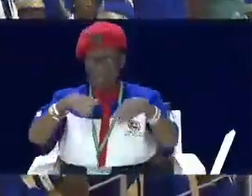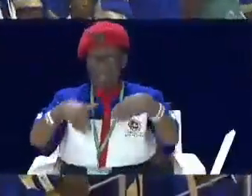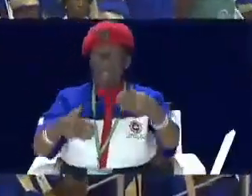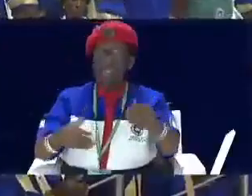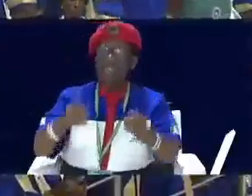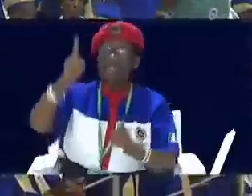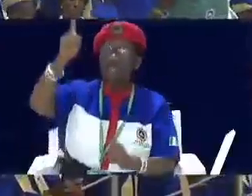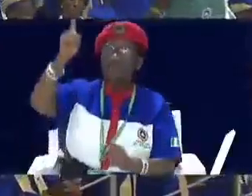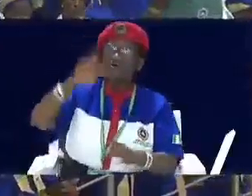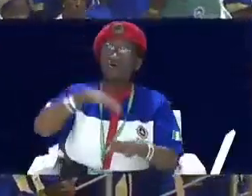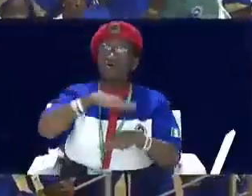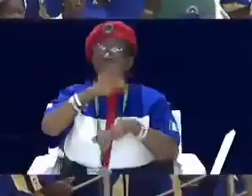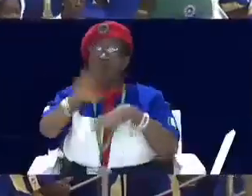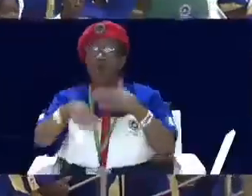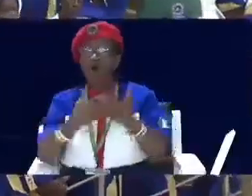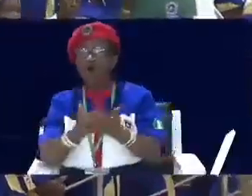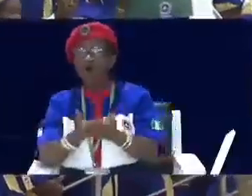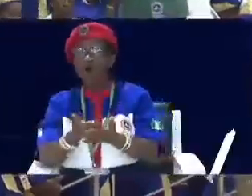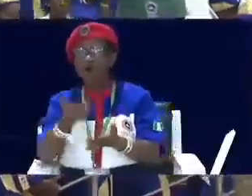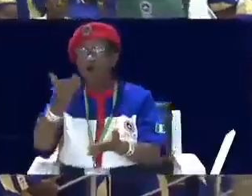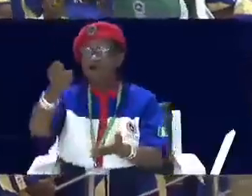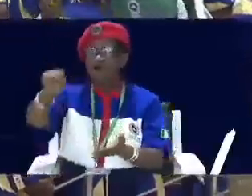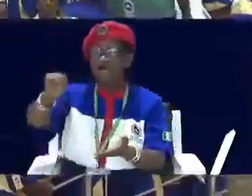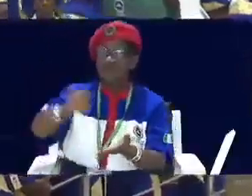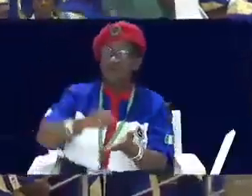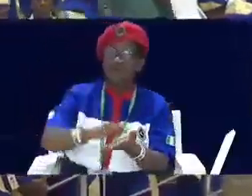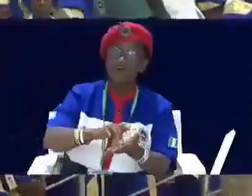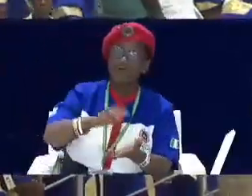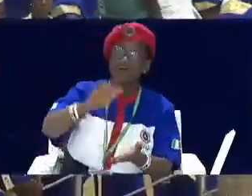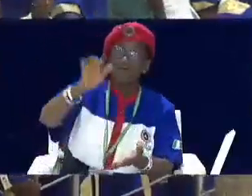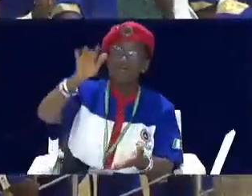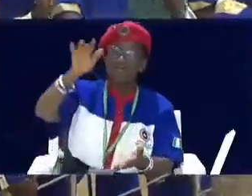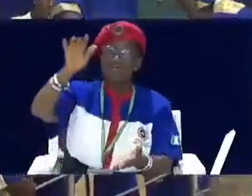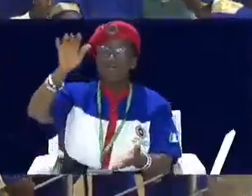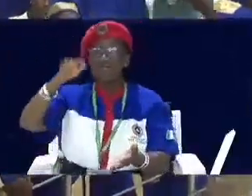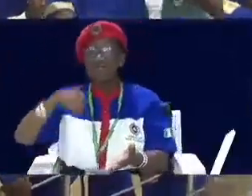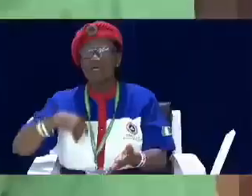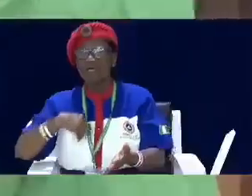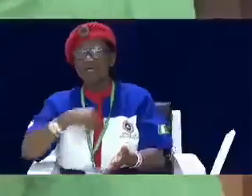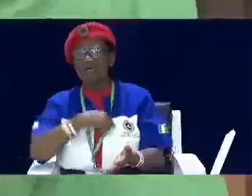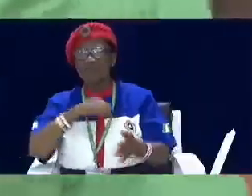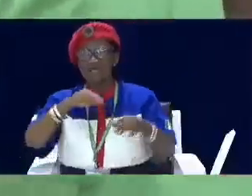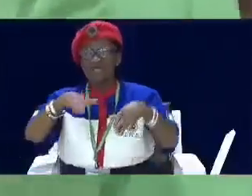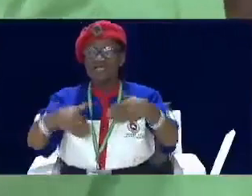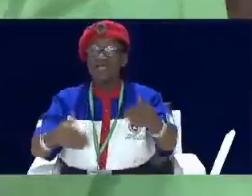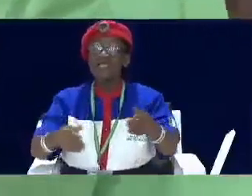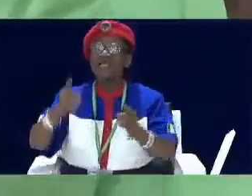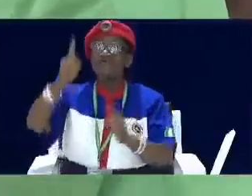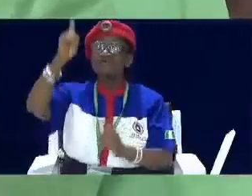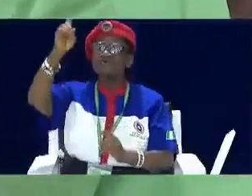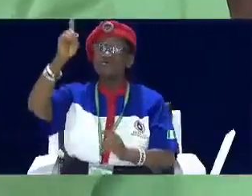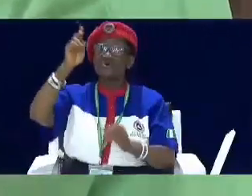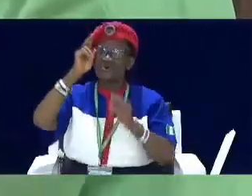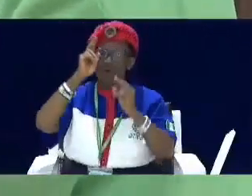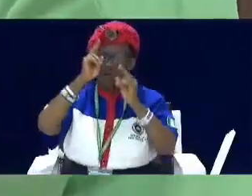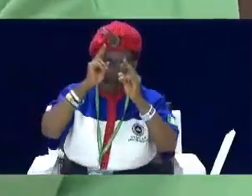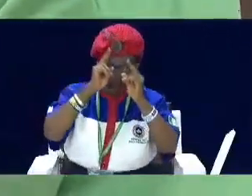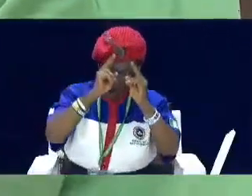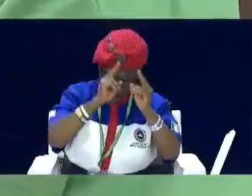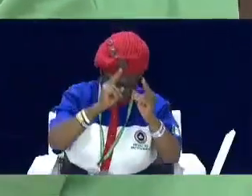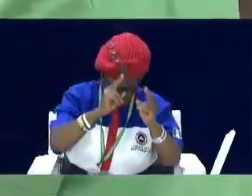honor. We give you all the glory. We give you